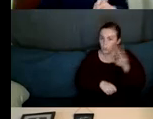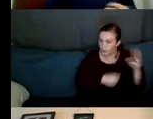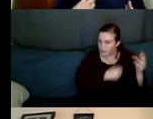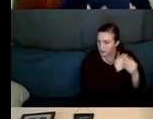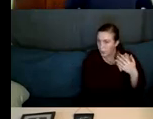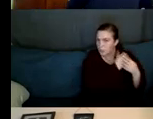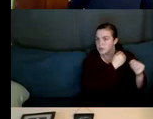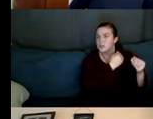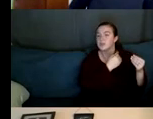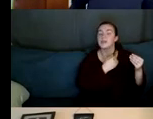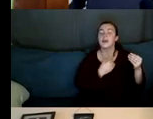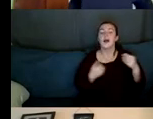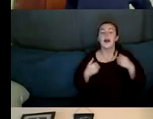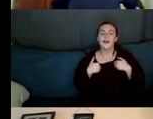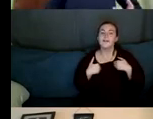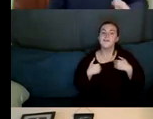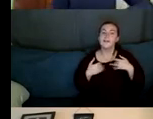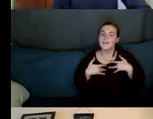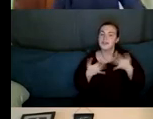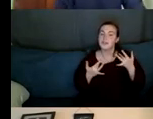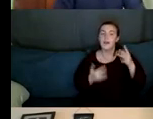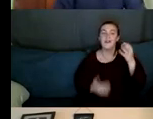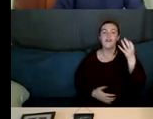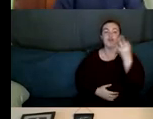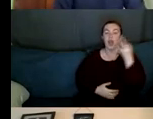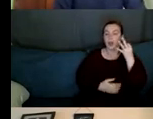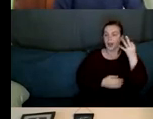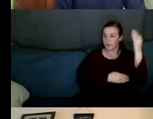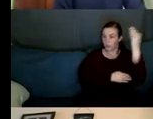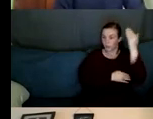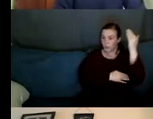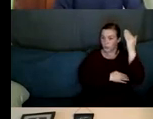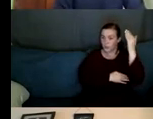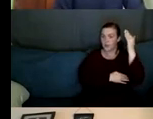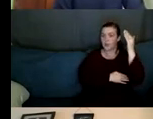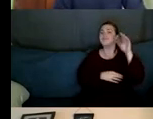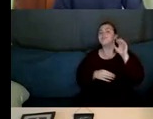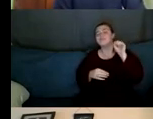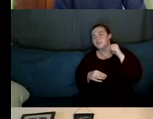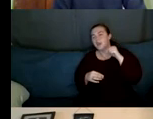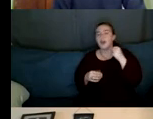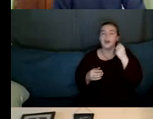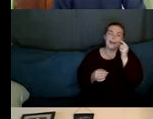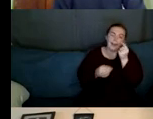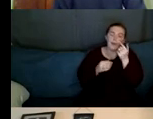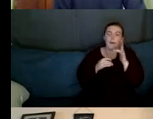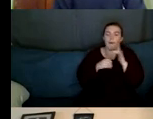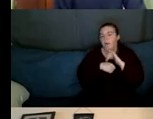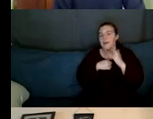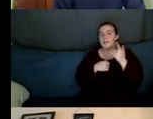I will start an event on Friday afternoon. Yes, it's a little bit early for folks here,